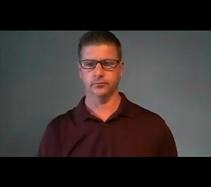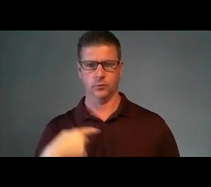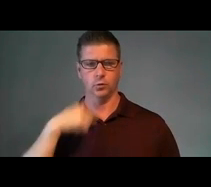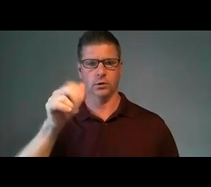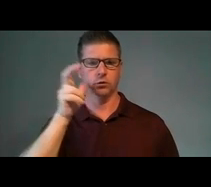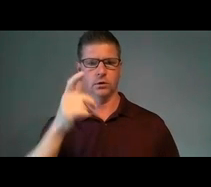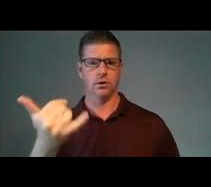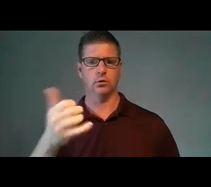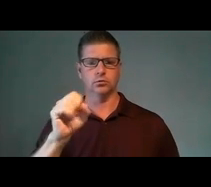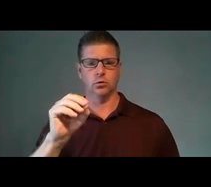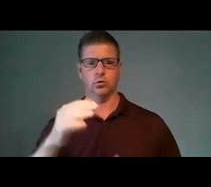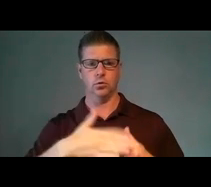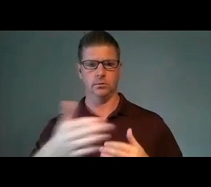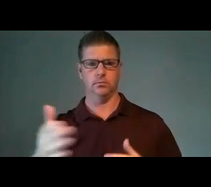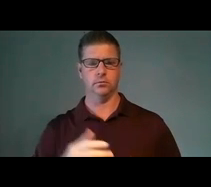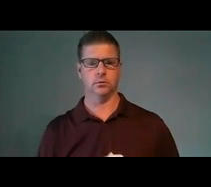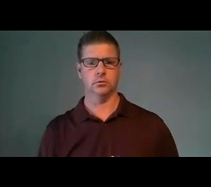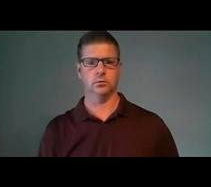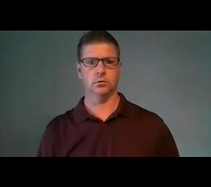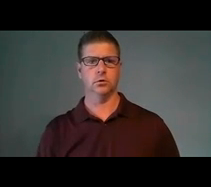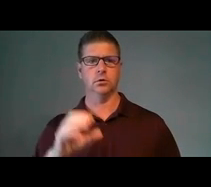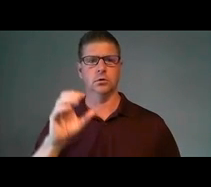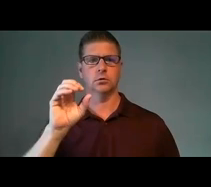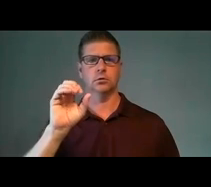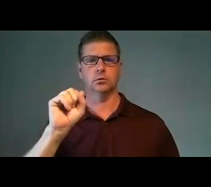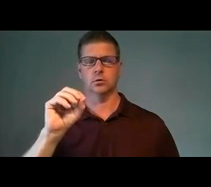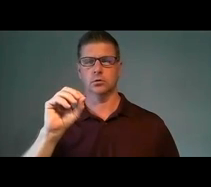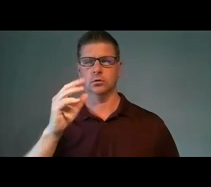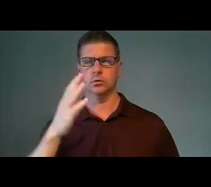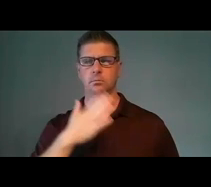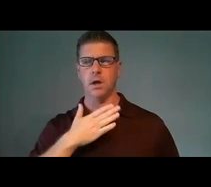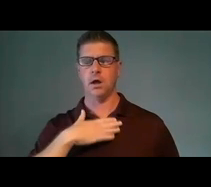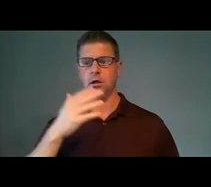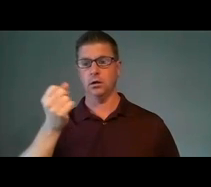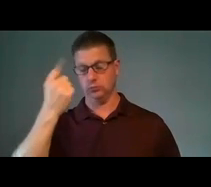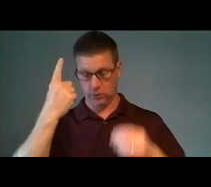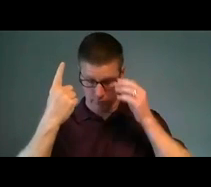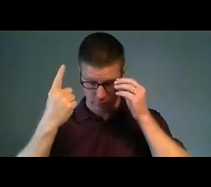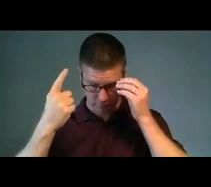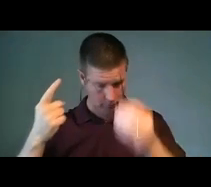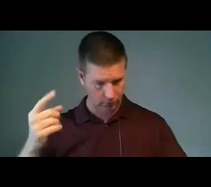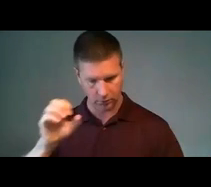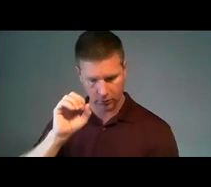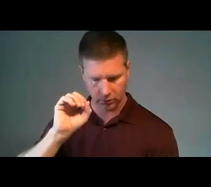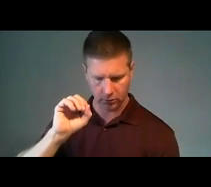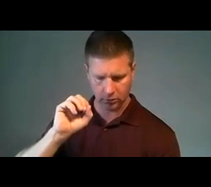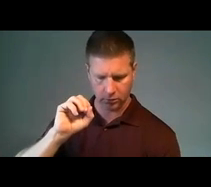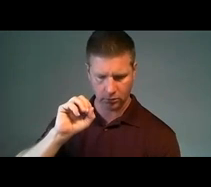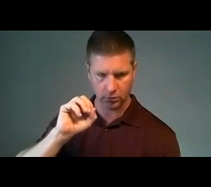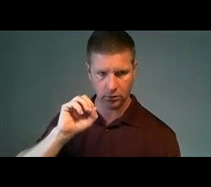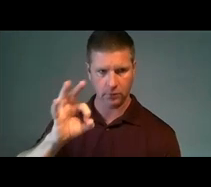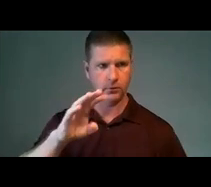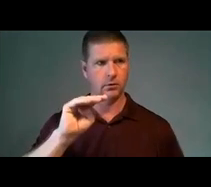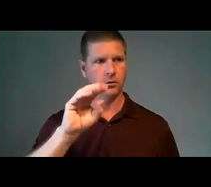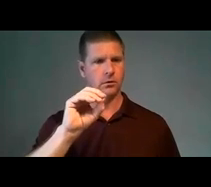you now. So go ahead. Okay, so my take on the Oak Moss